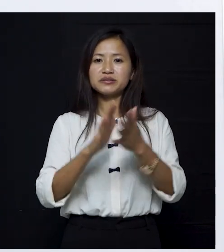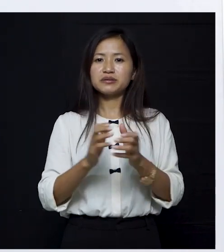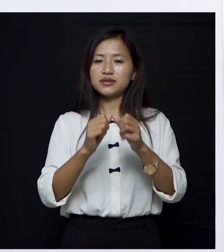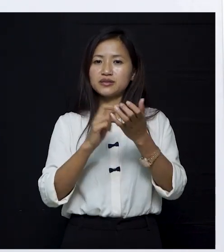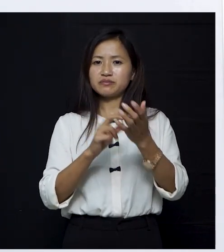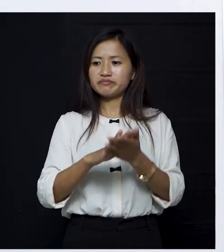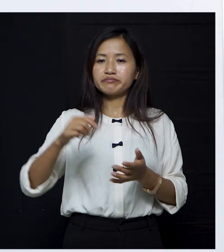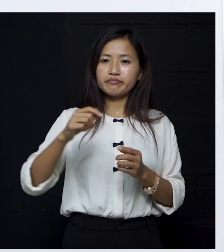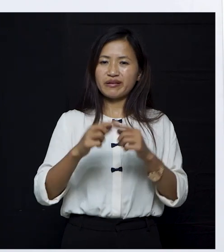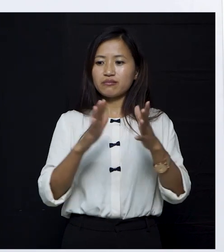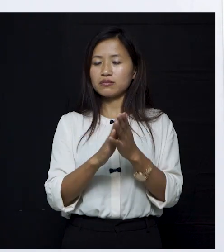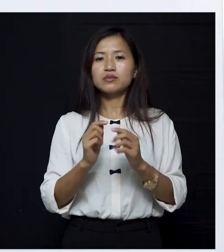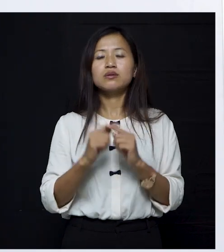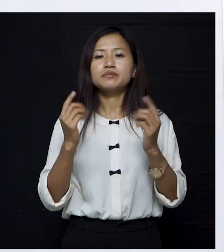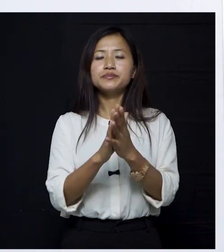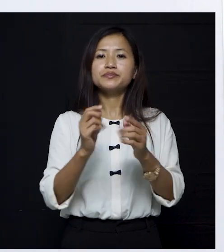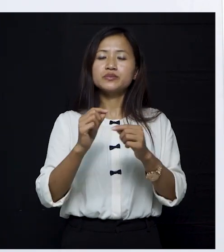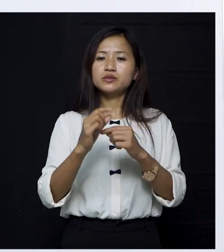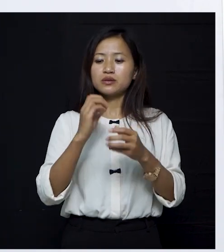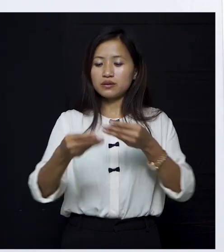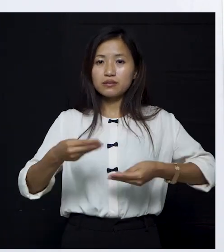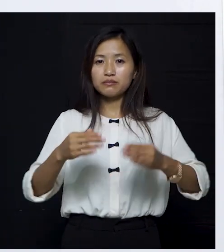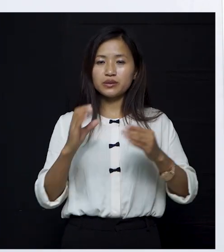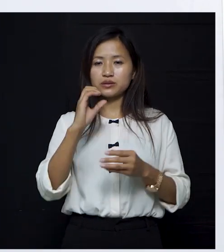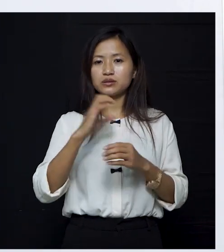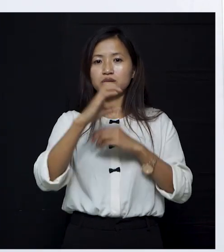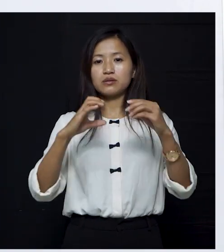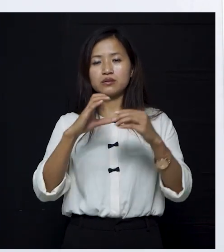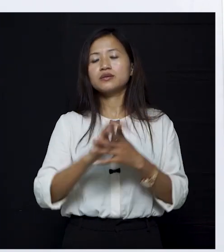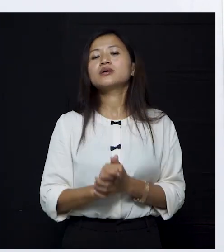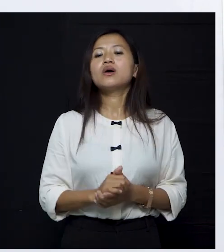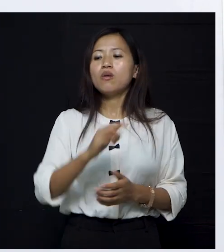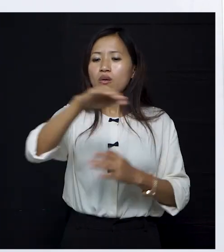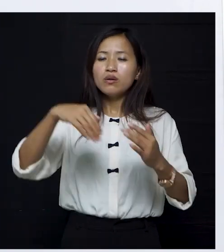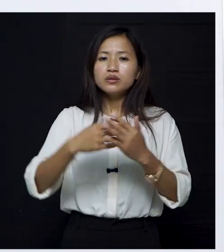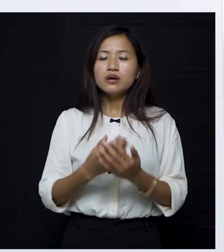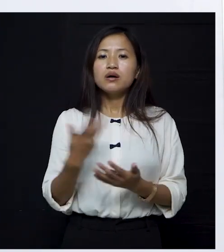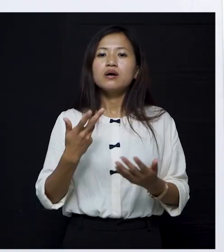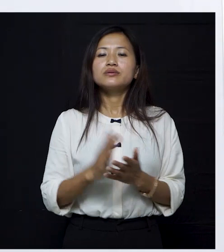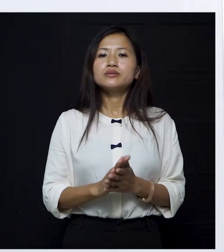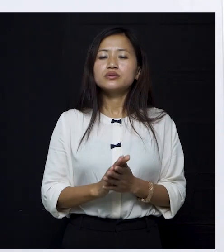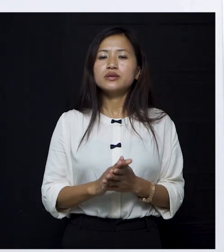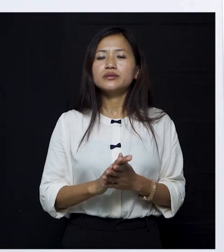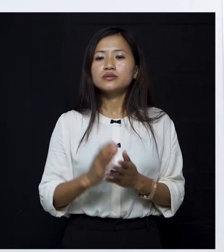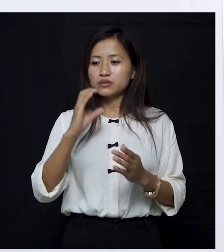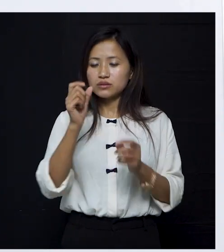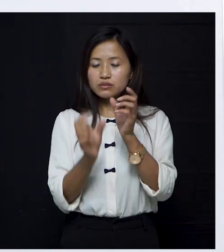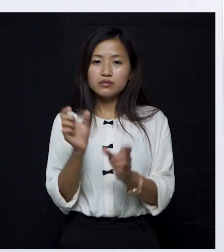also another form of exploitation, okay? So all these are how the consumers are